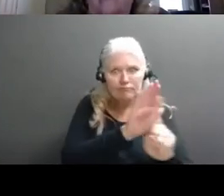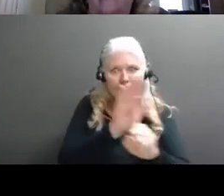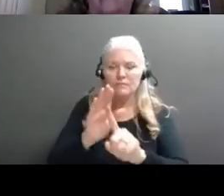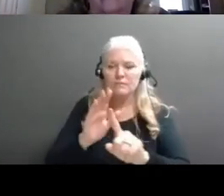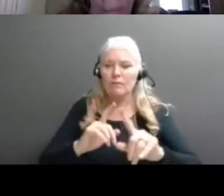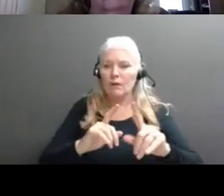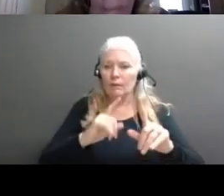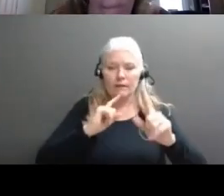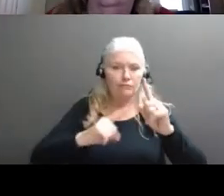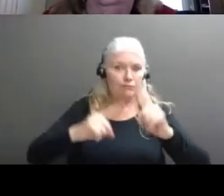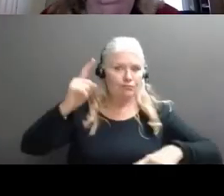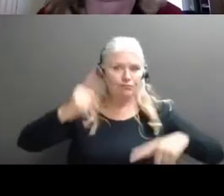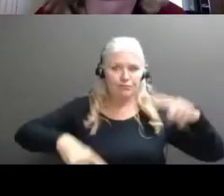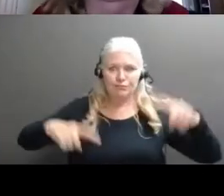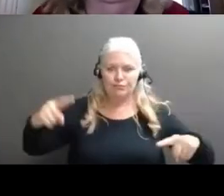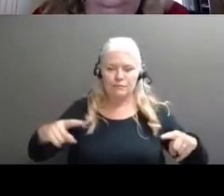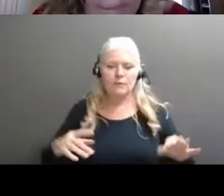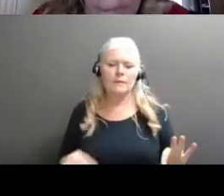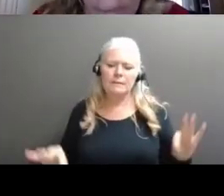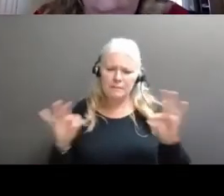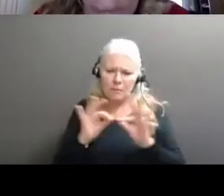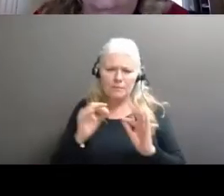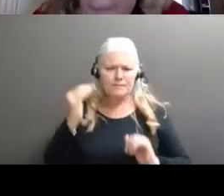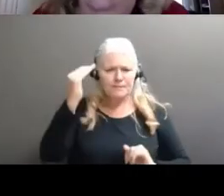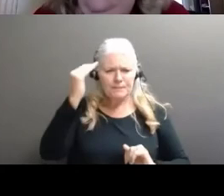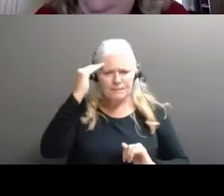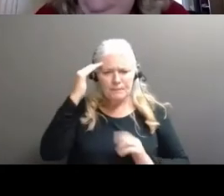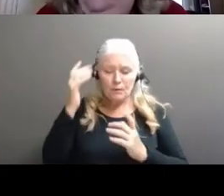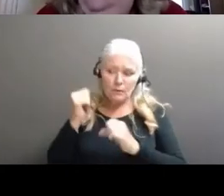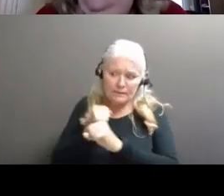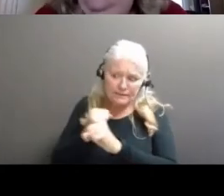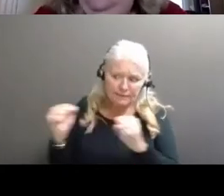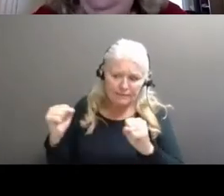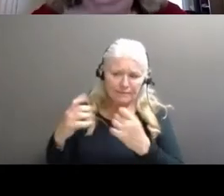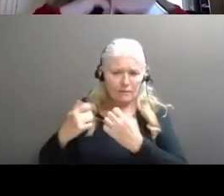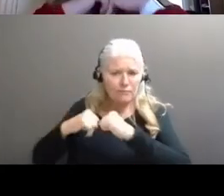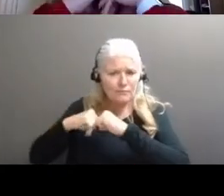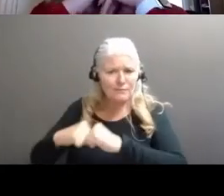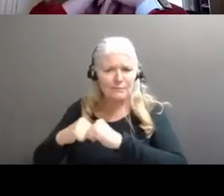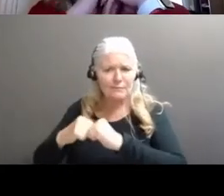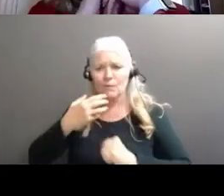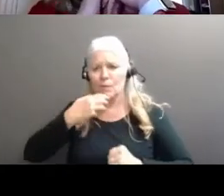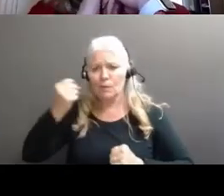people with safeguarding vulnerable adults. Oh, it is so important.